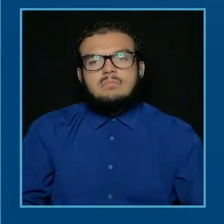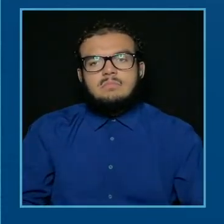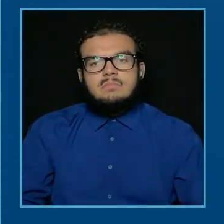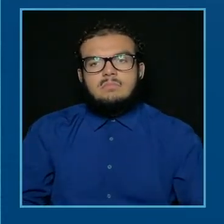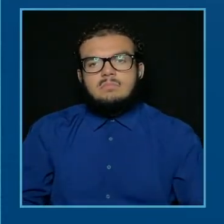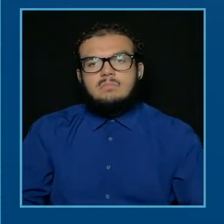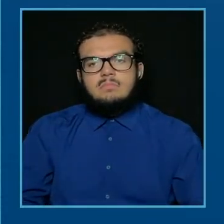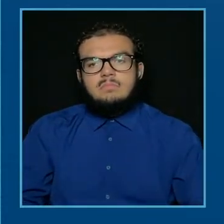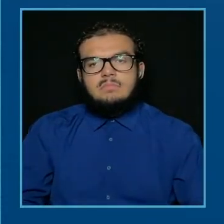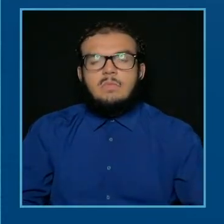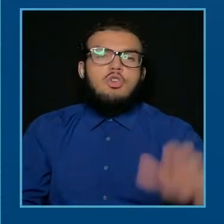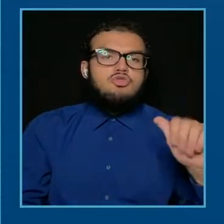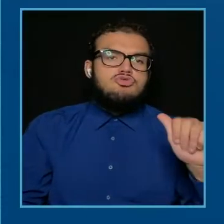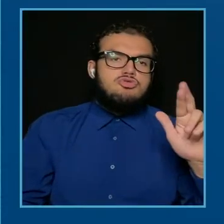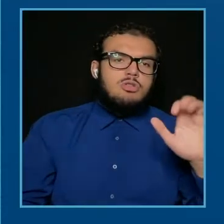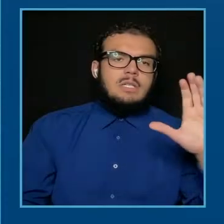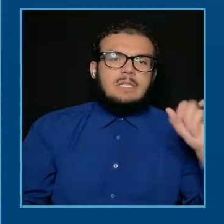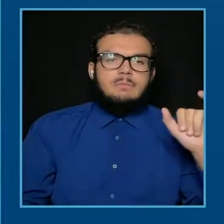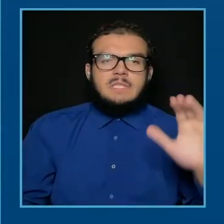Are incomplete. Yeah.